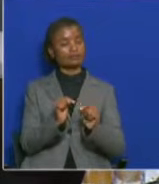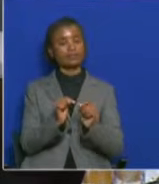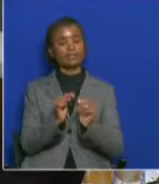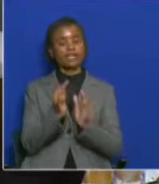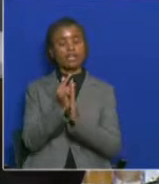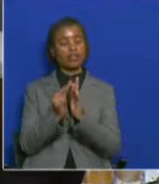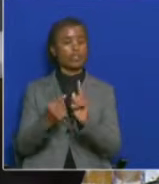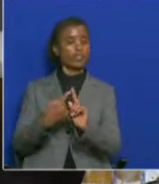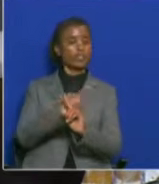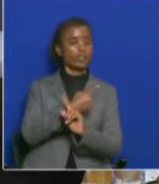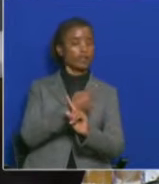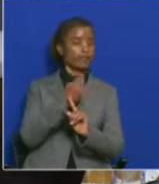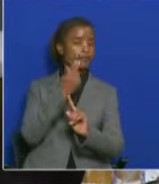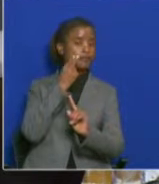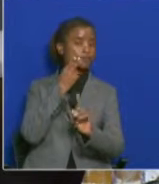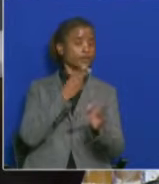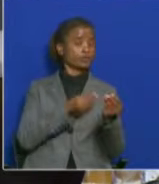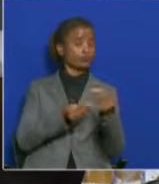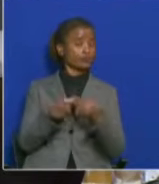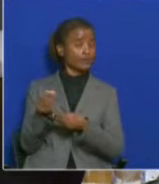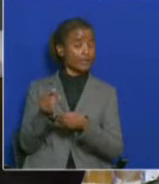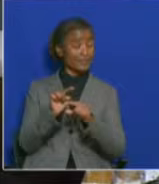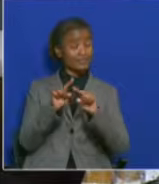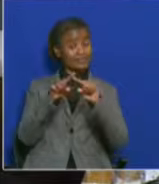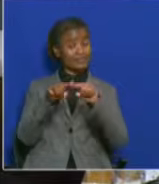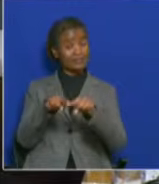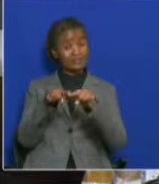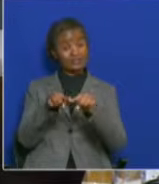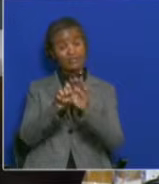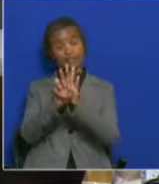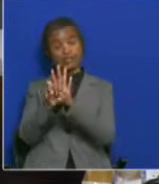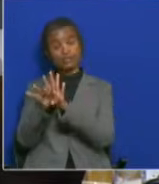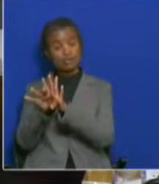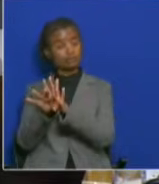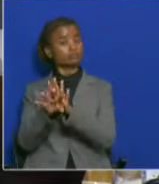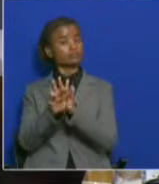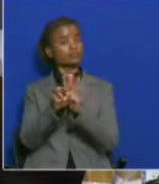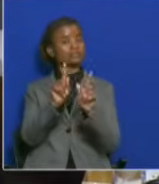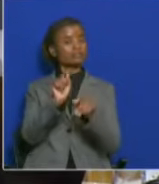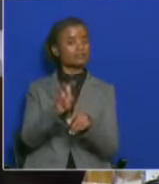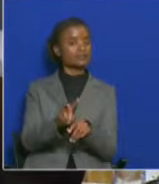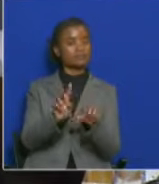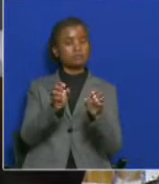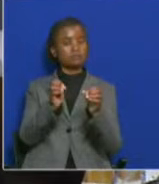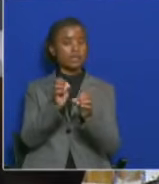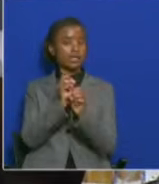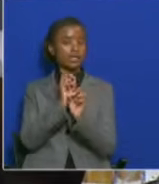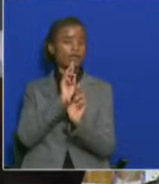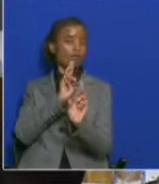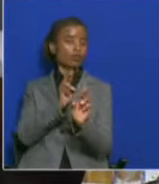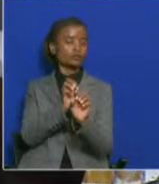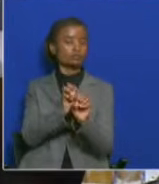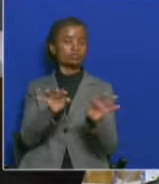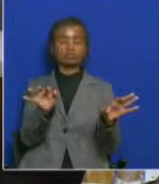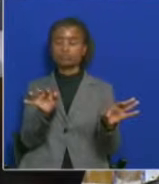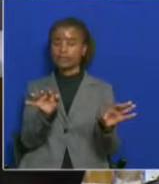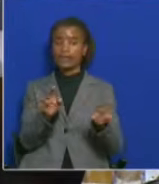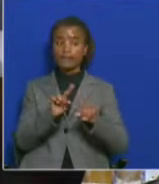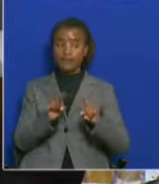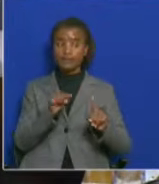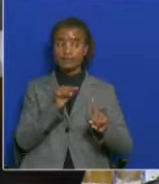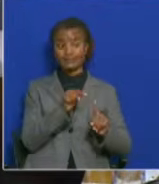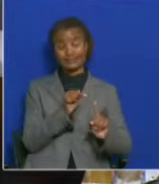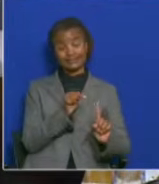on media reports. And I will go to Mr. Mazzotti's own affidavit to bear out that